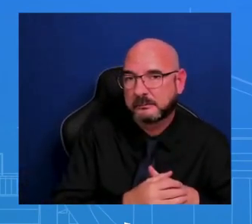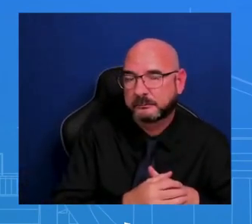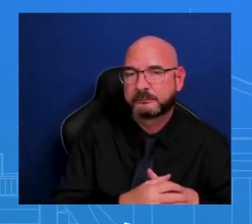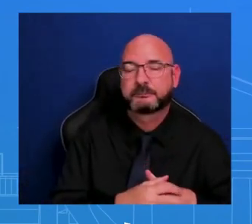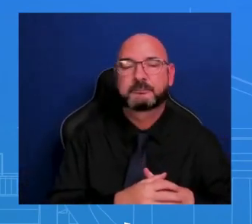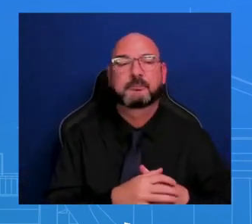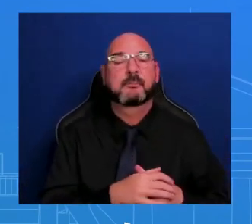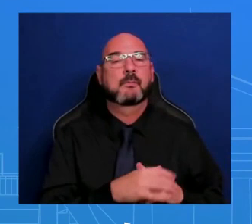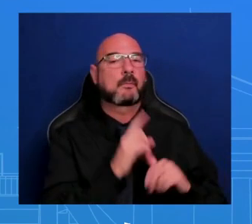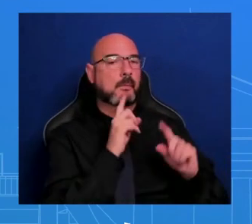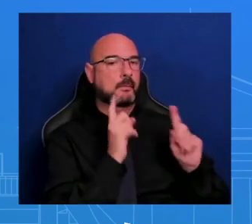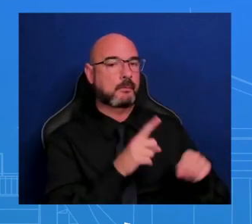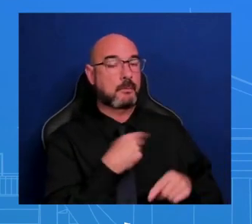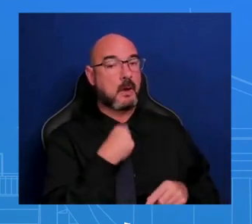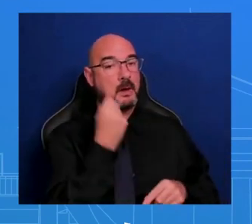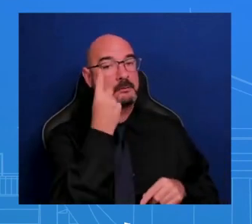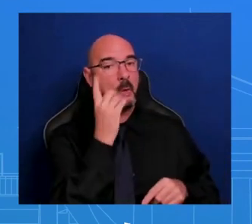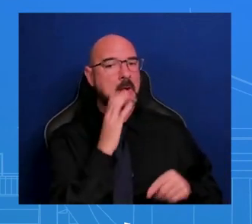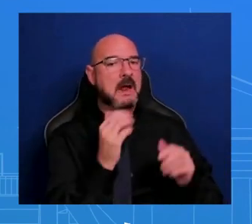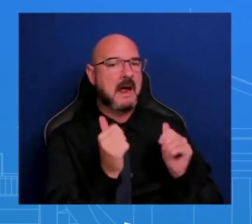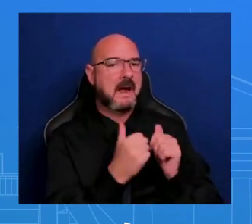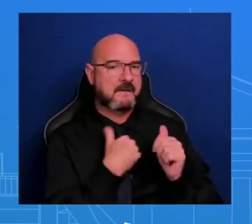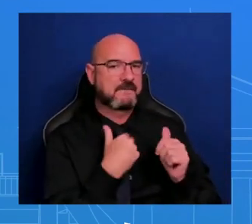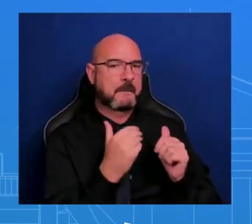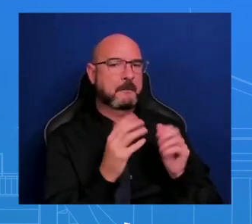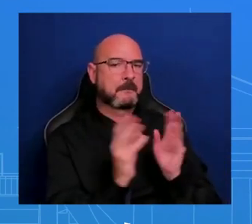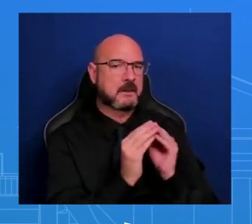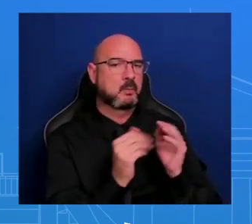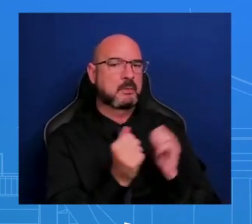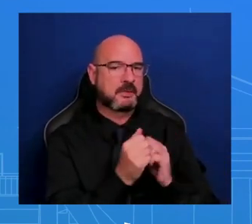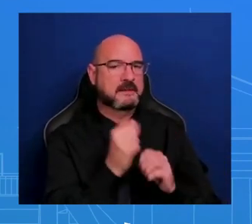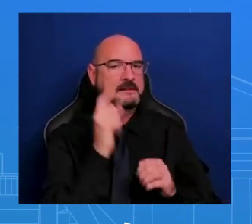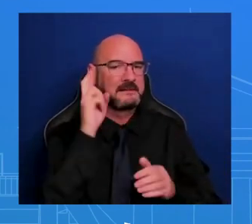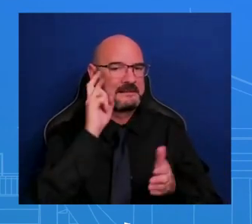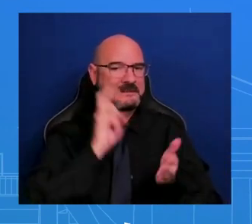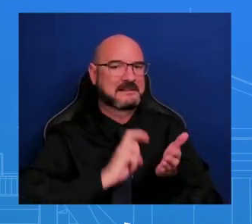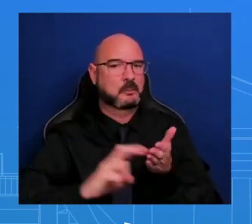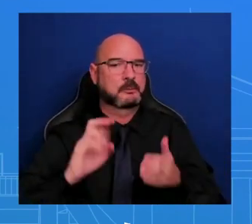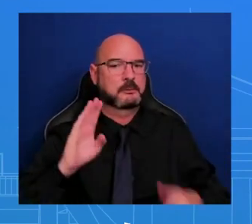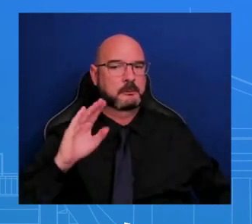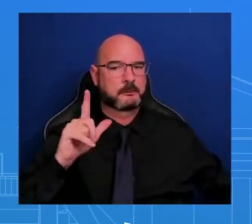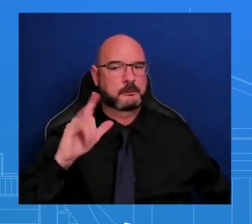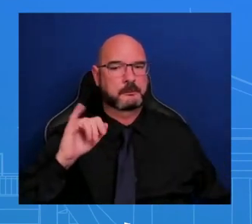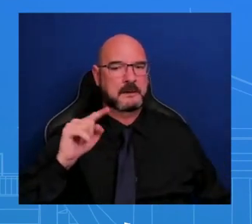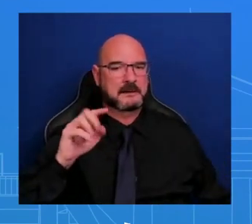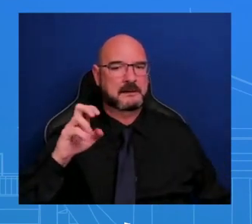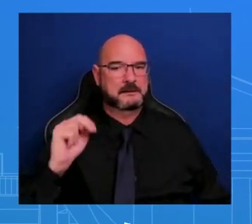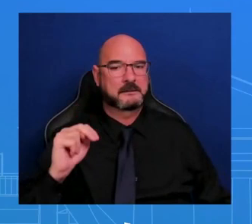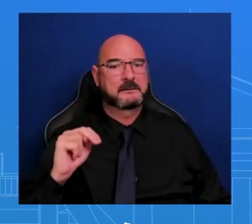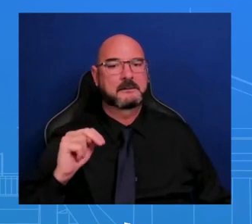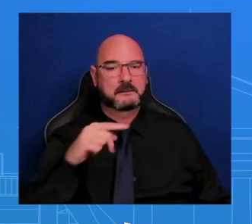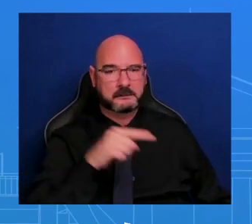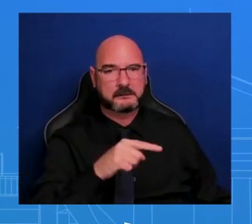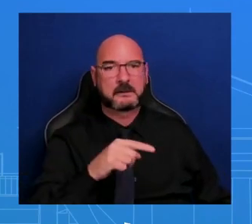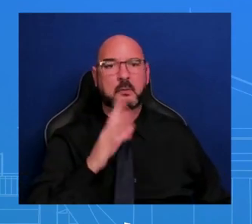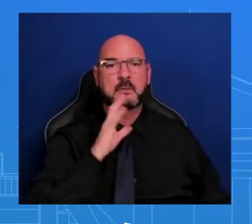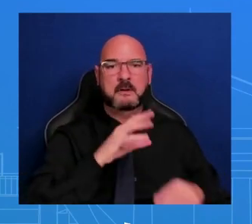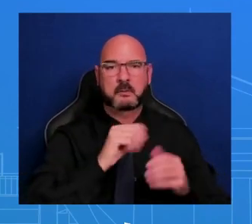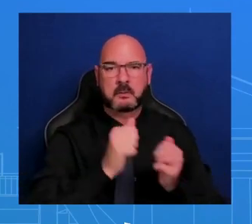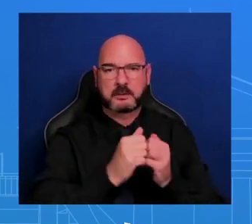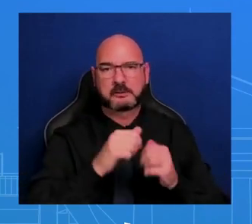Security Advisor, Jake Sullivan. And so it's going to happen. He's going to be in town on Friday, and so that's when those meetings are going to